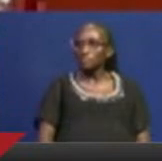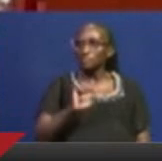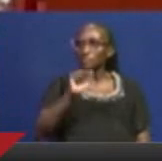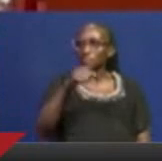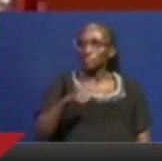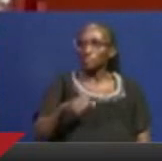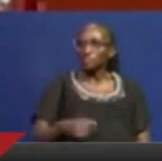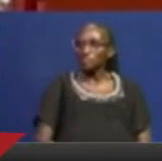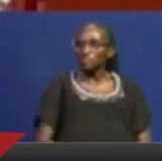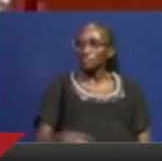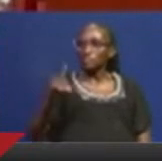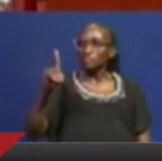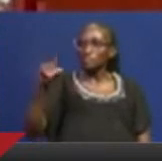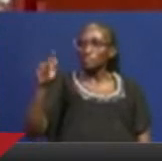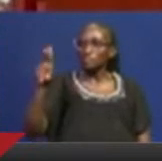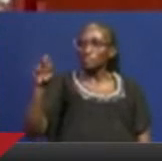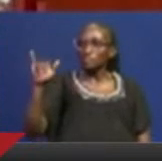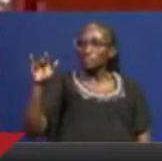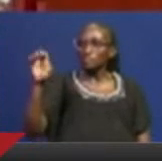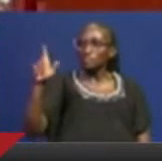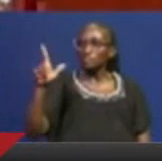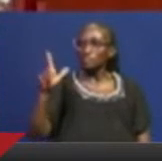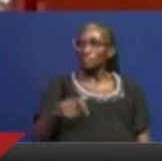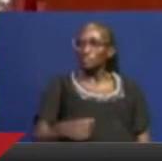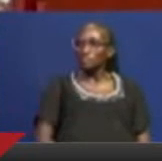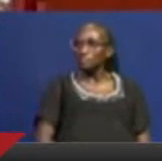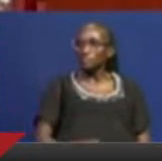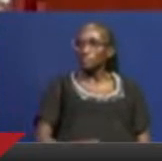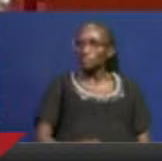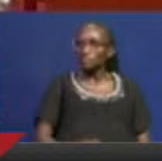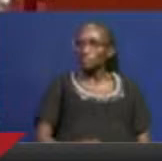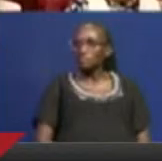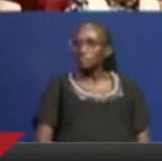Igembe Central, Daniel Kili Karido.